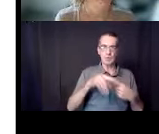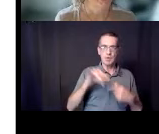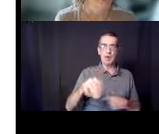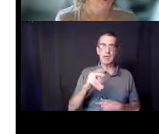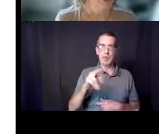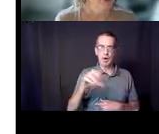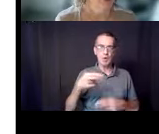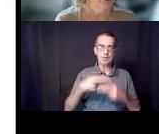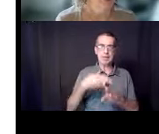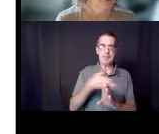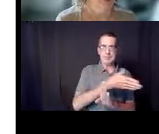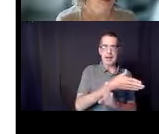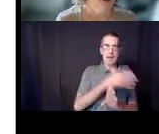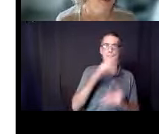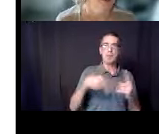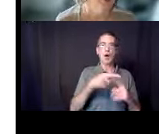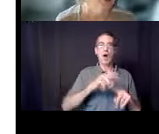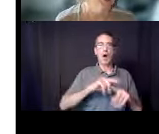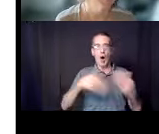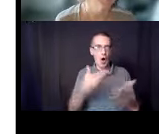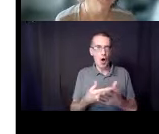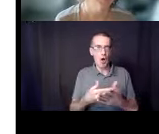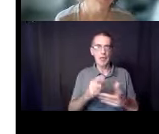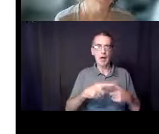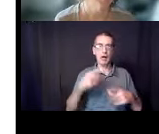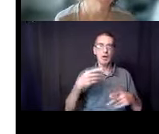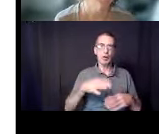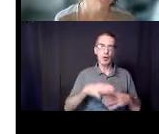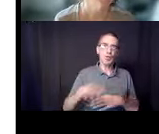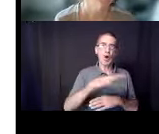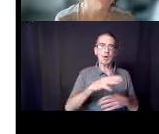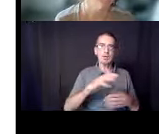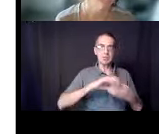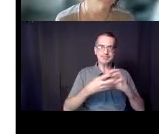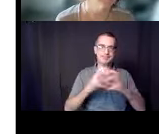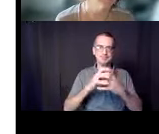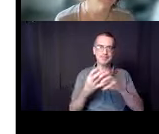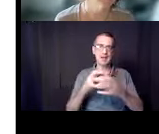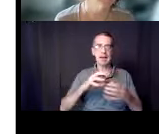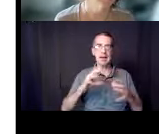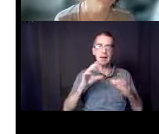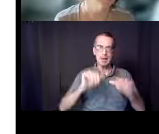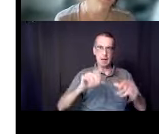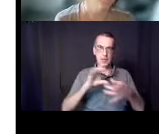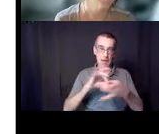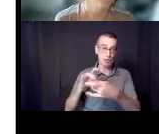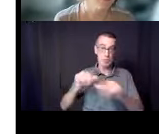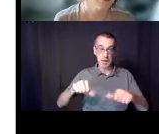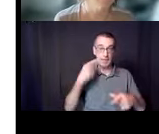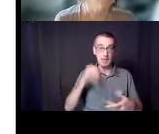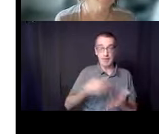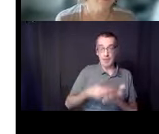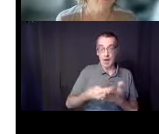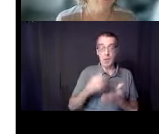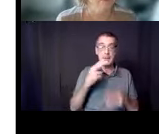couple slides back, talking about all of the cross connection possibilities for the funds. I wanted to mention